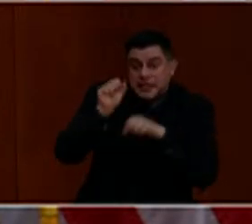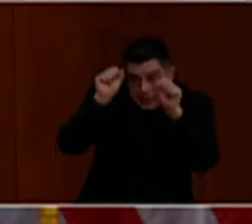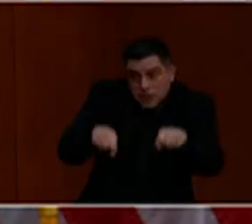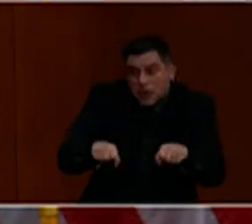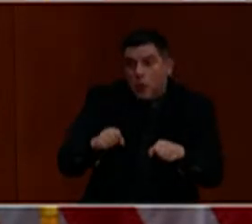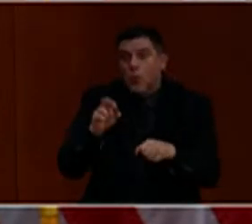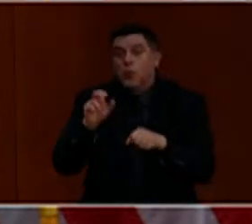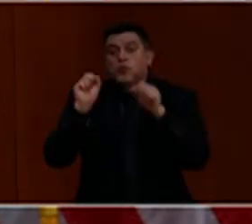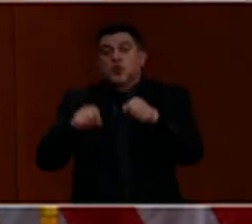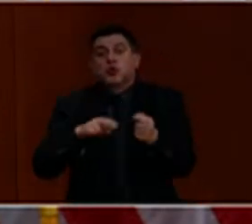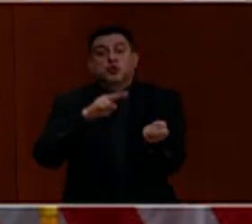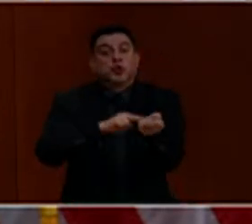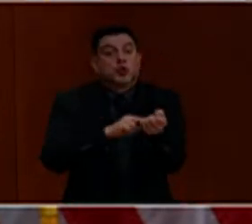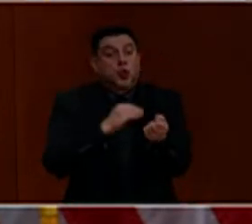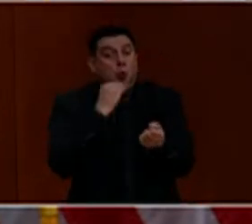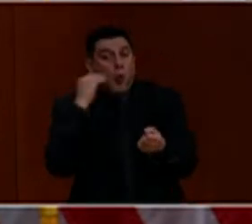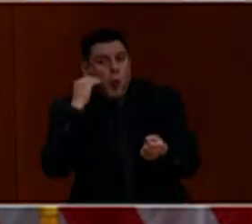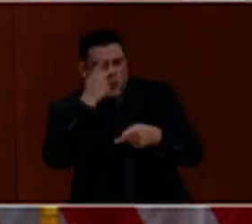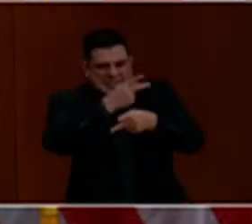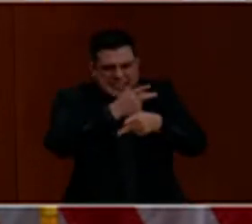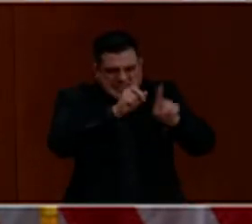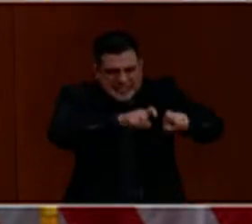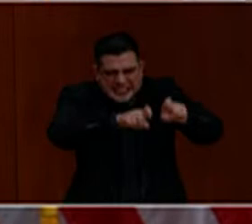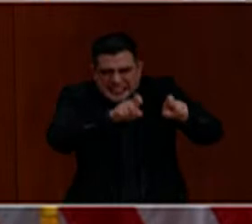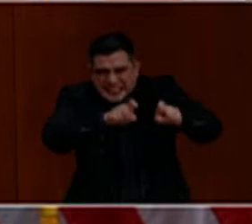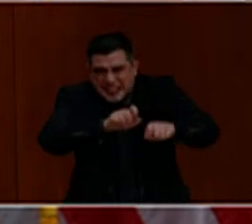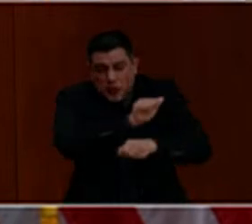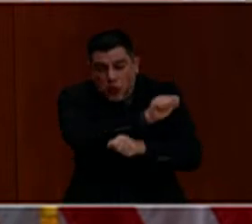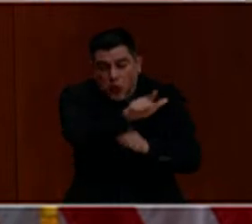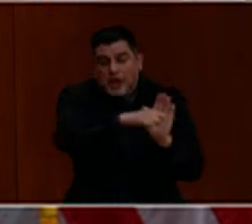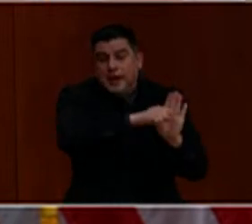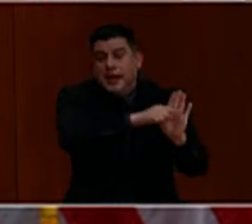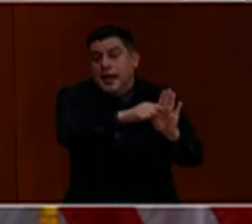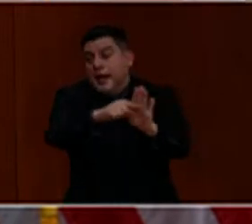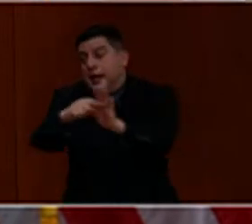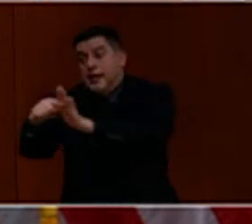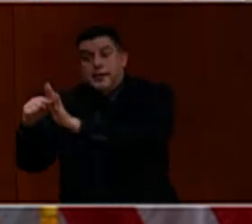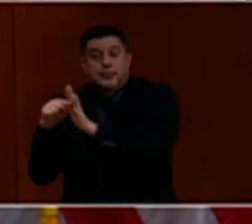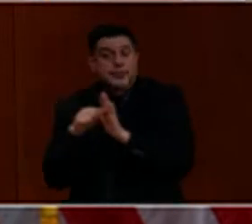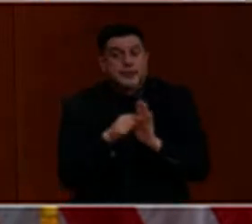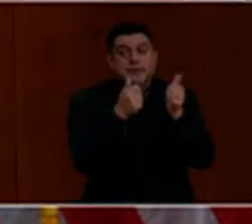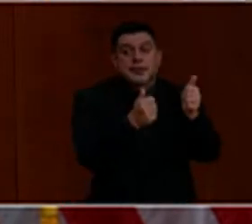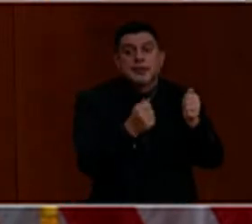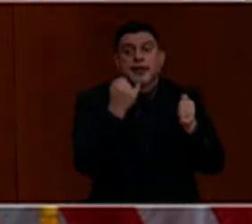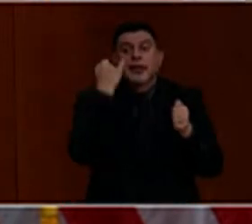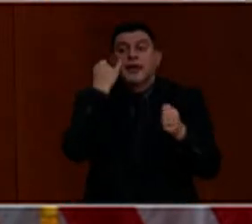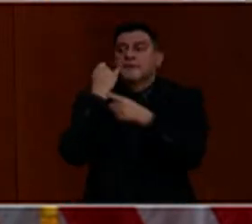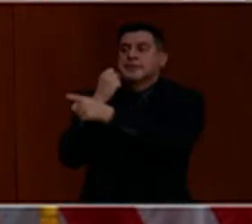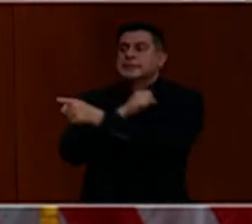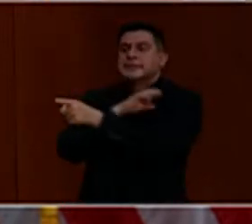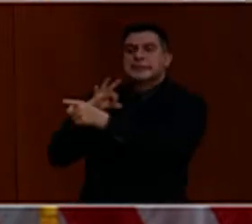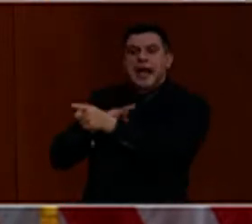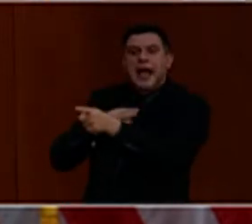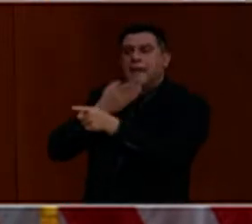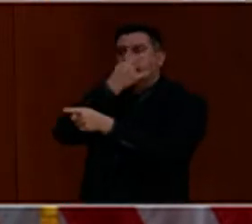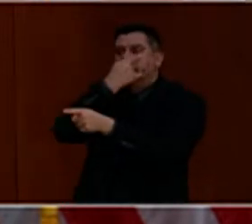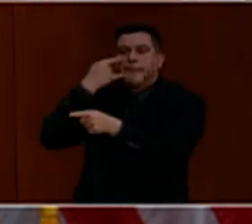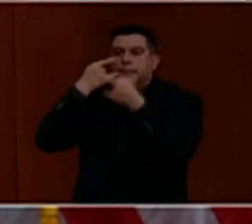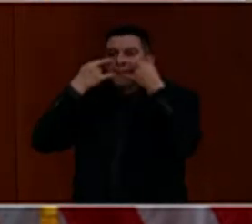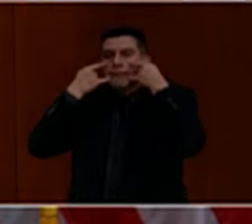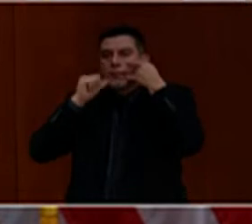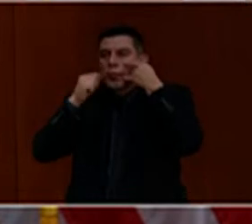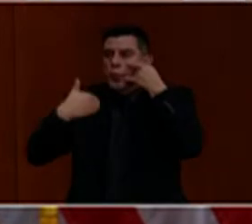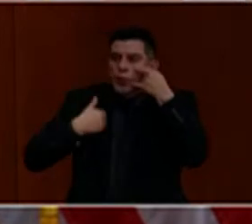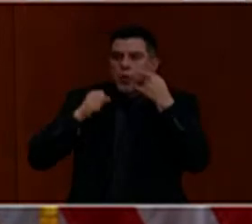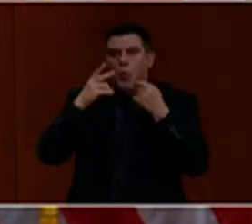could get 100% negatives. Well, guess what? If you're not doing the mitigation with the staff and making sure that people are screened properly, you